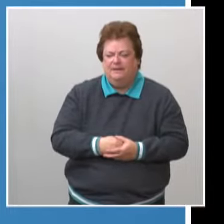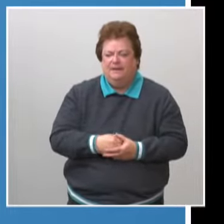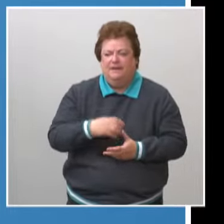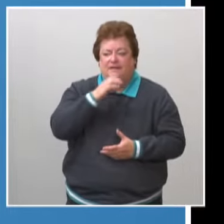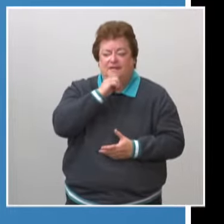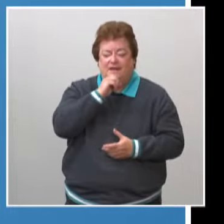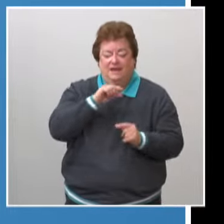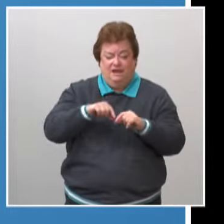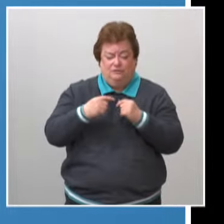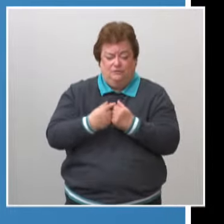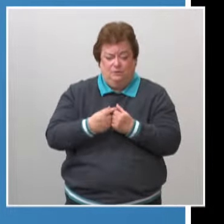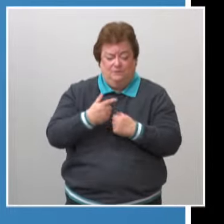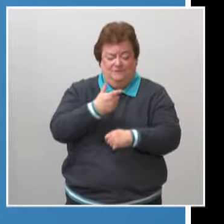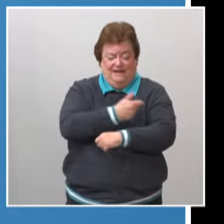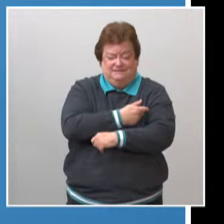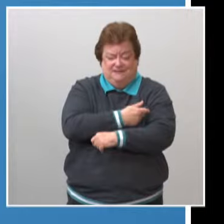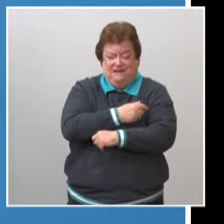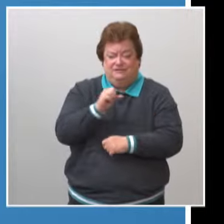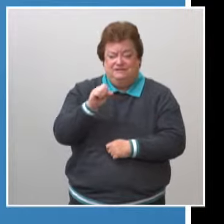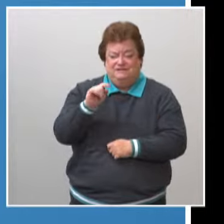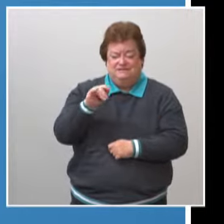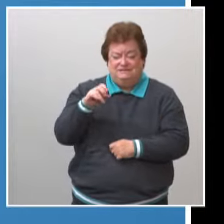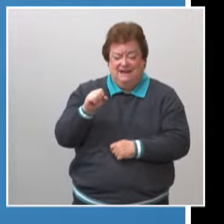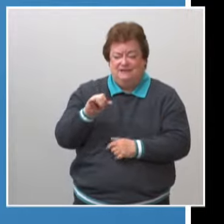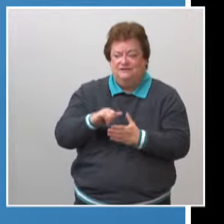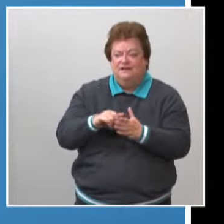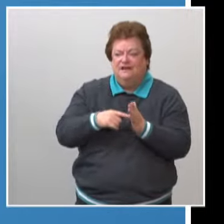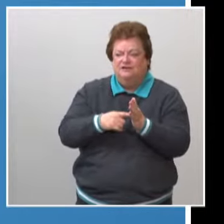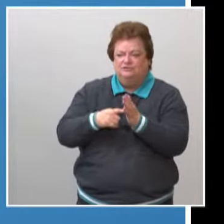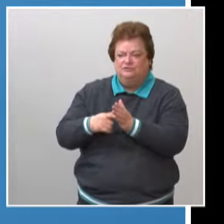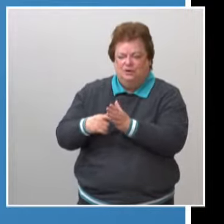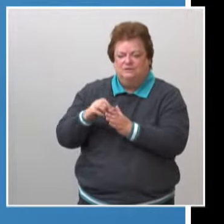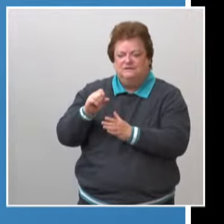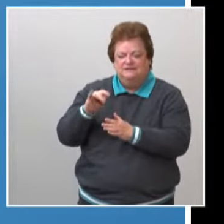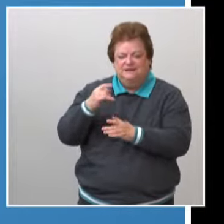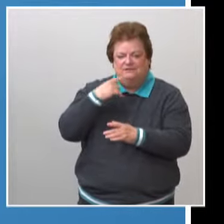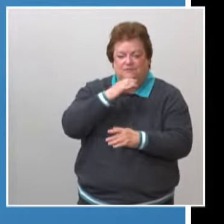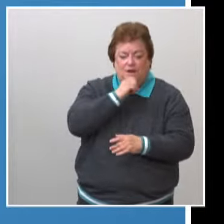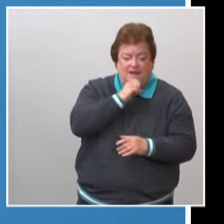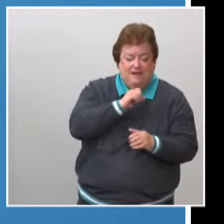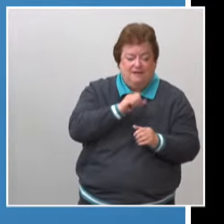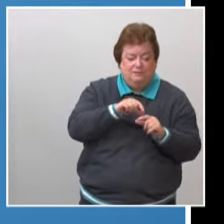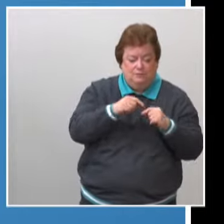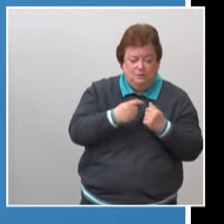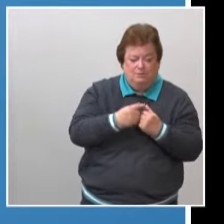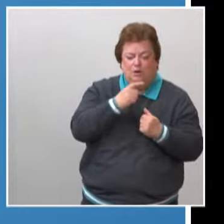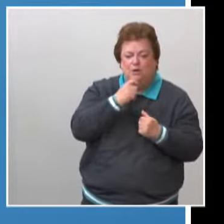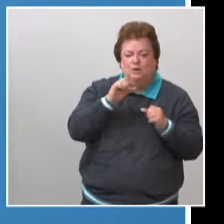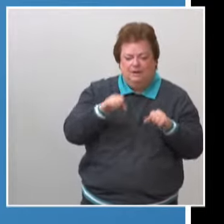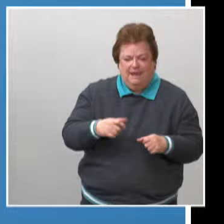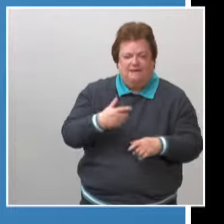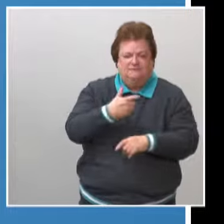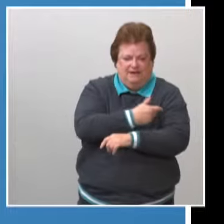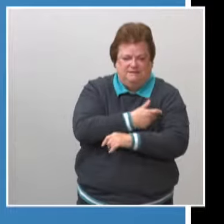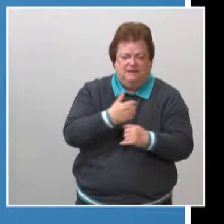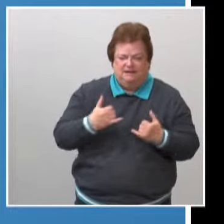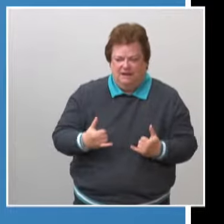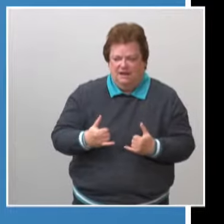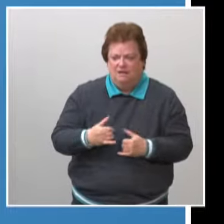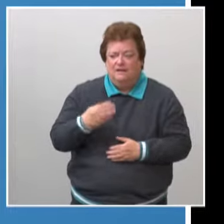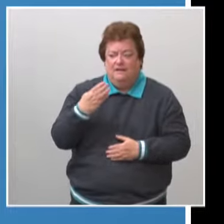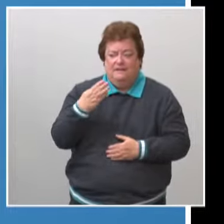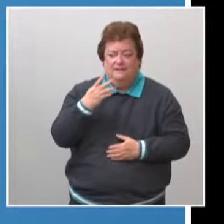The Age Group Vaccination Status tab displays the vaccination status of age groups currently eligible for vaccinations. The